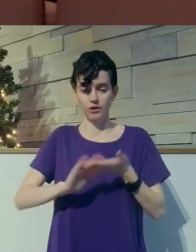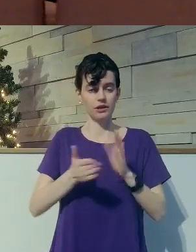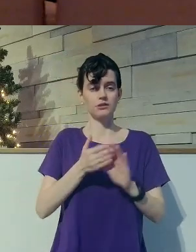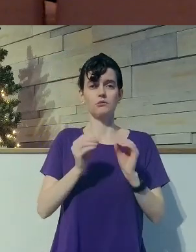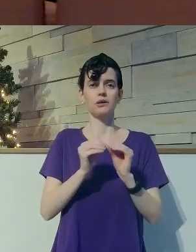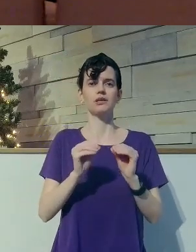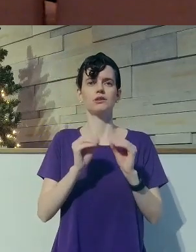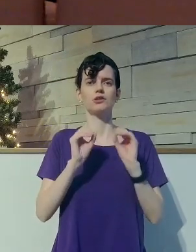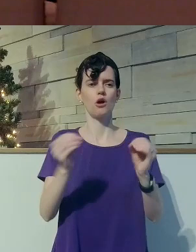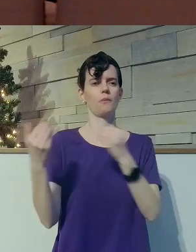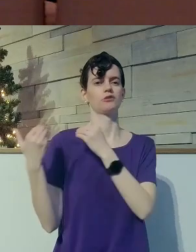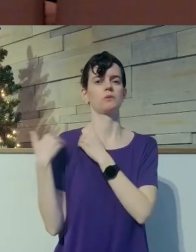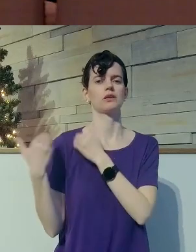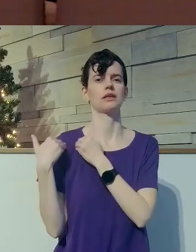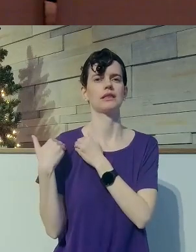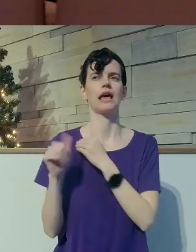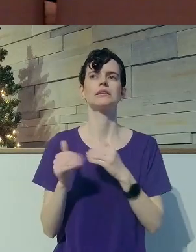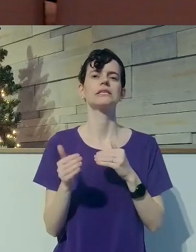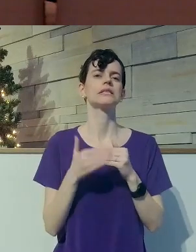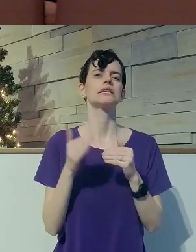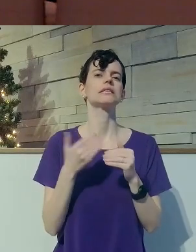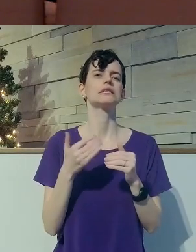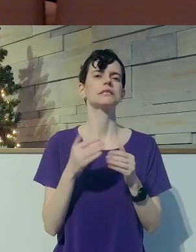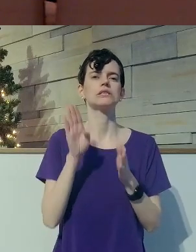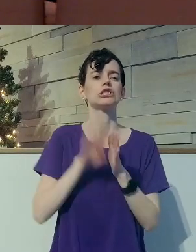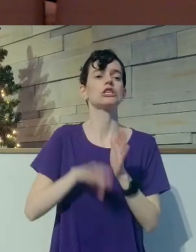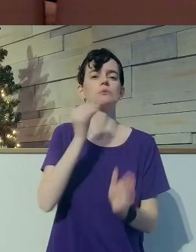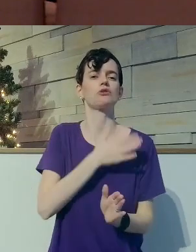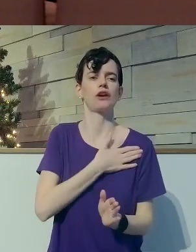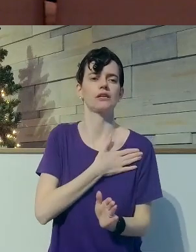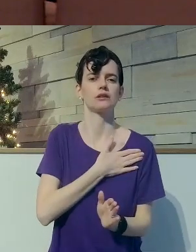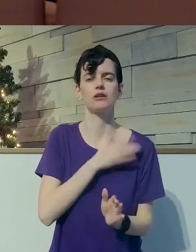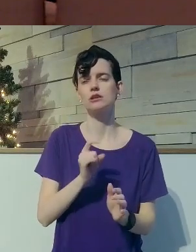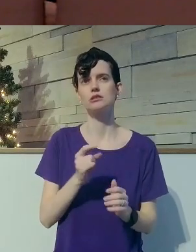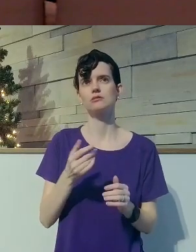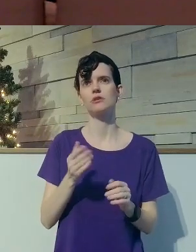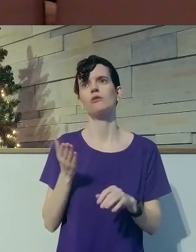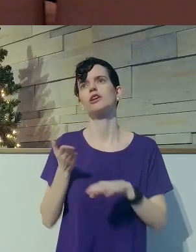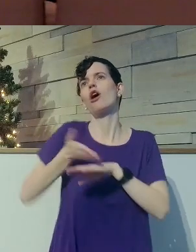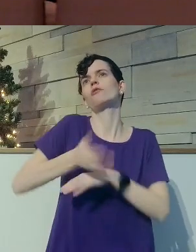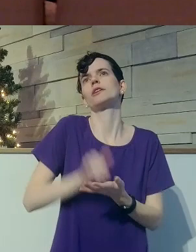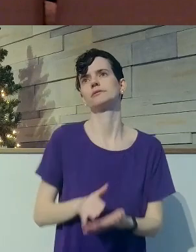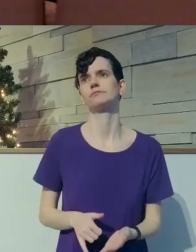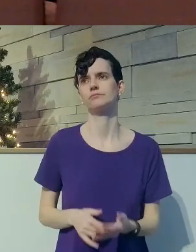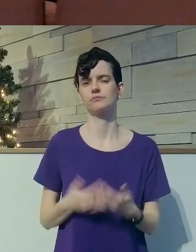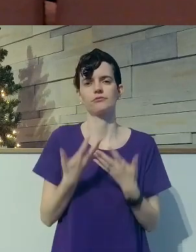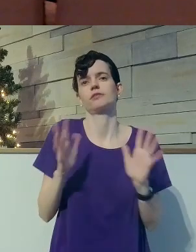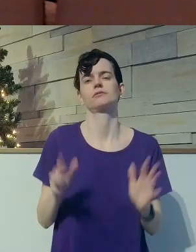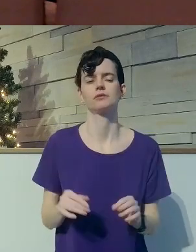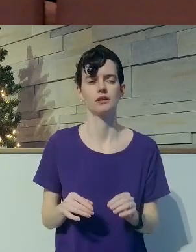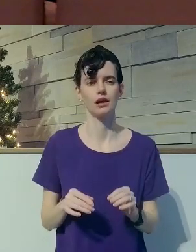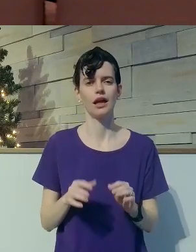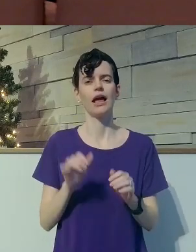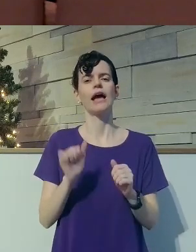no accountability. This is cheap or easy grace. You need to just move on. You need to get over it. And here's where